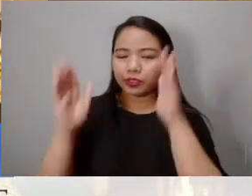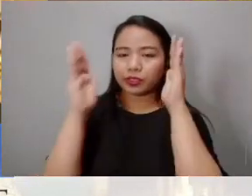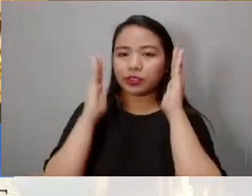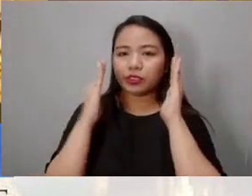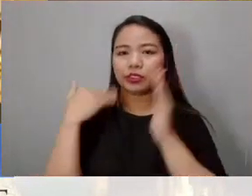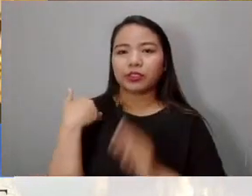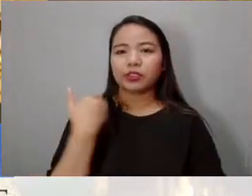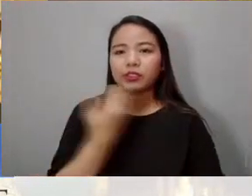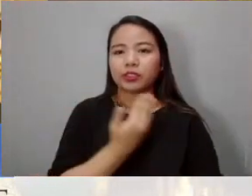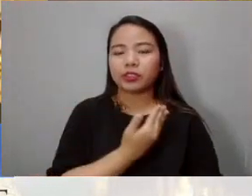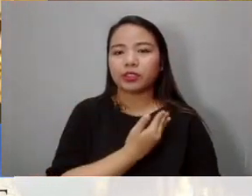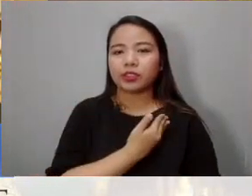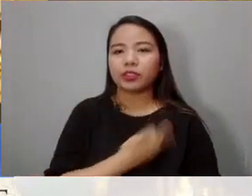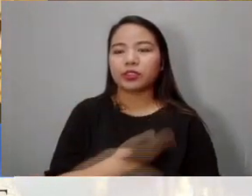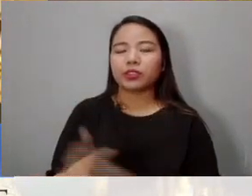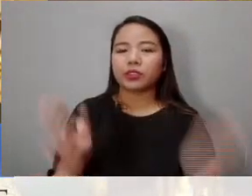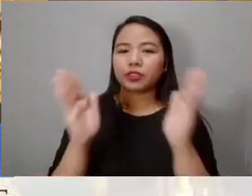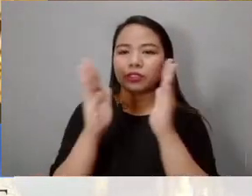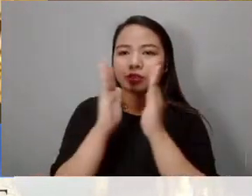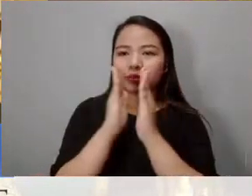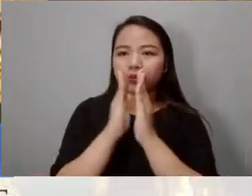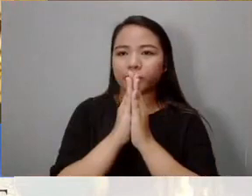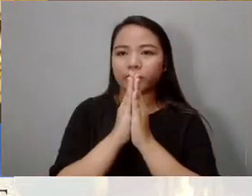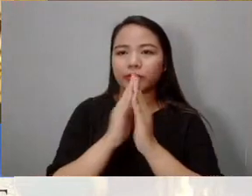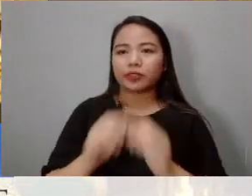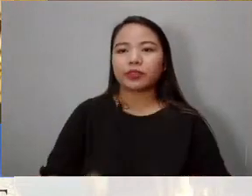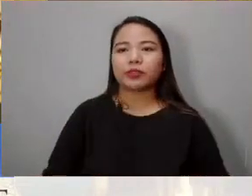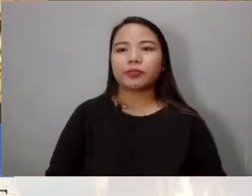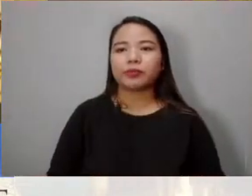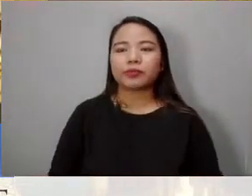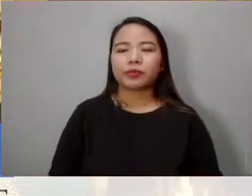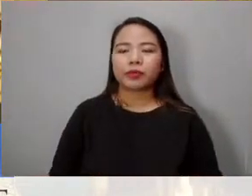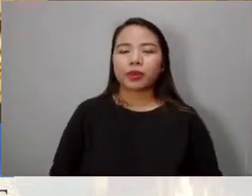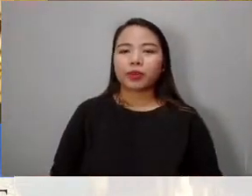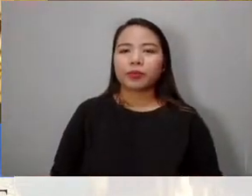Lord, hear our